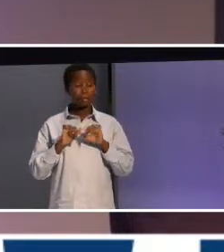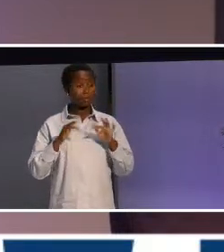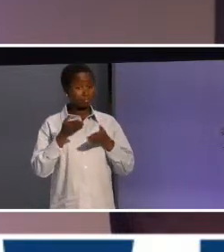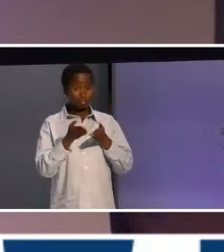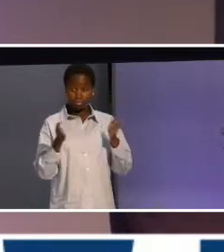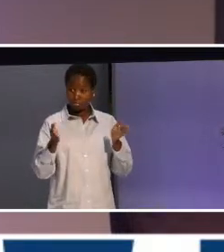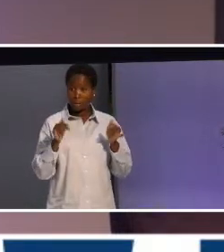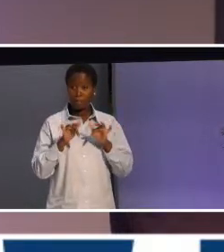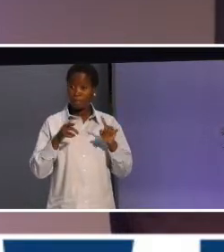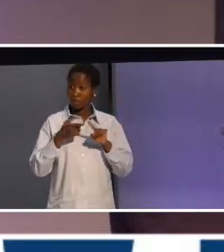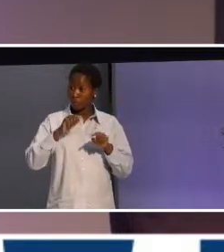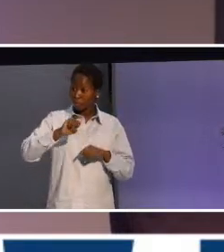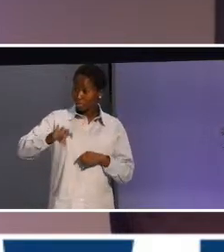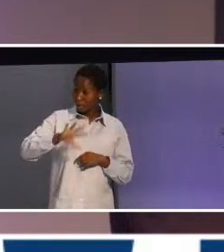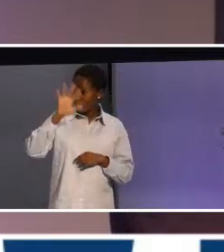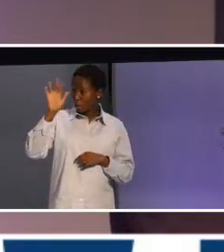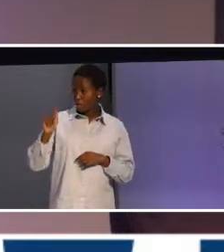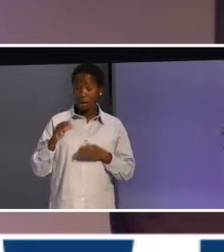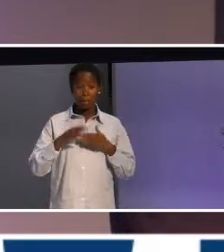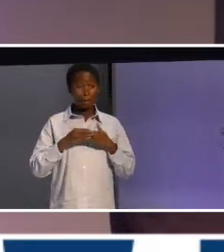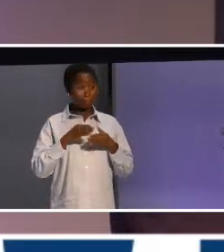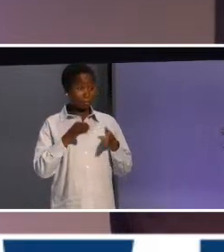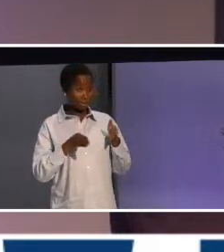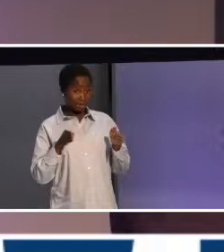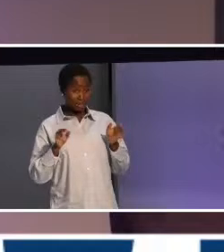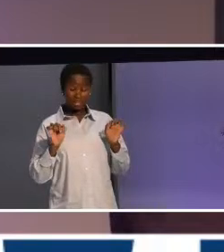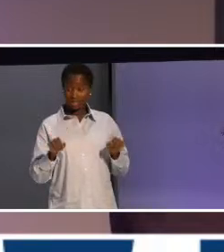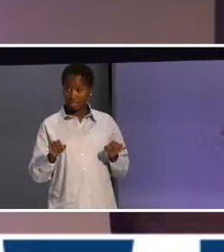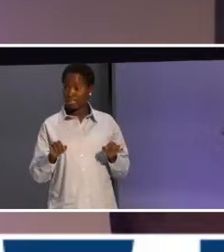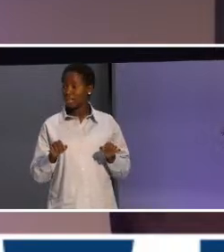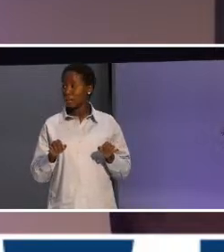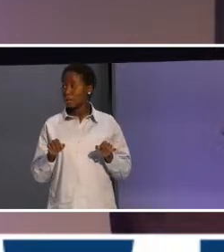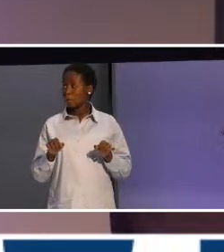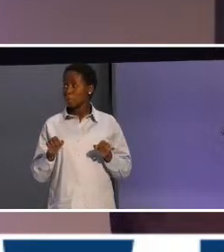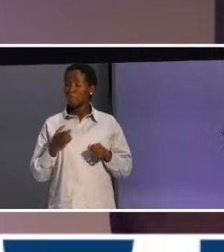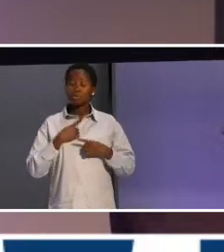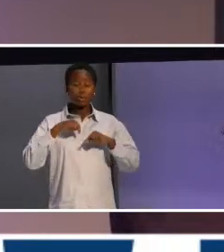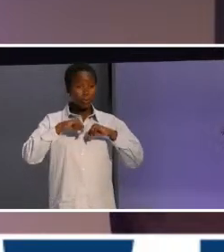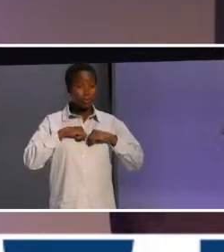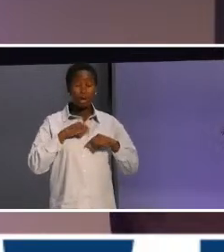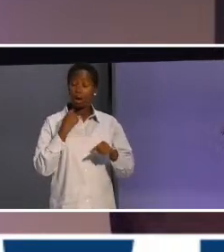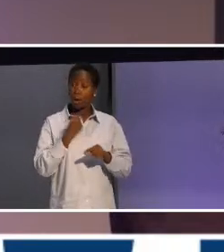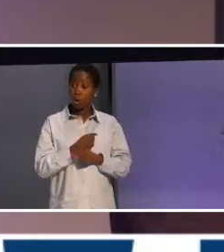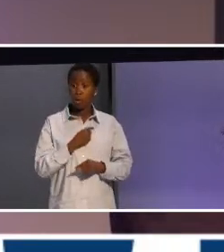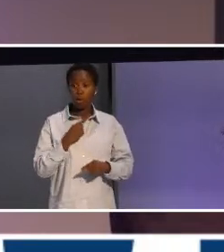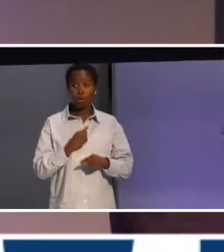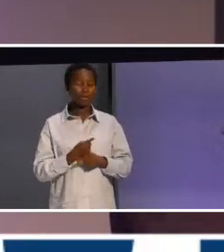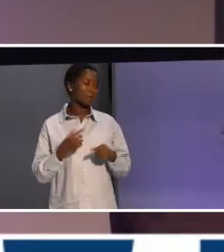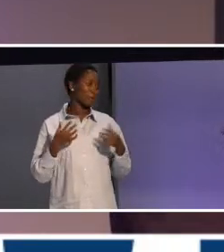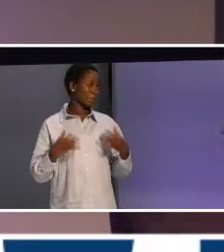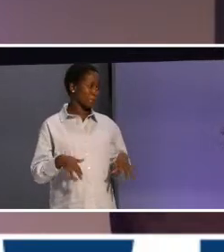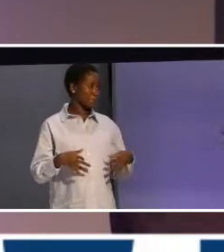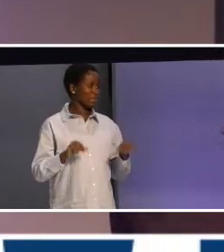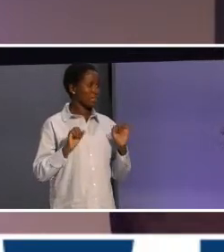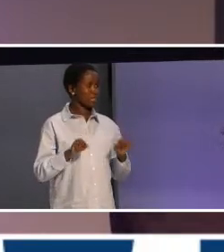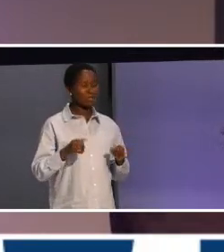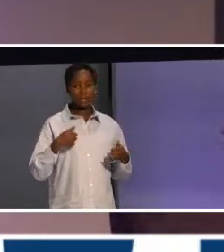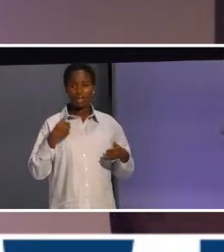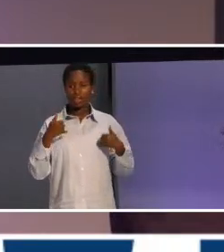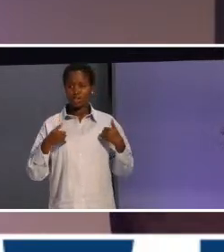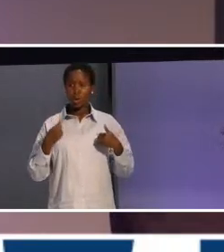the founding members of this apex organization. We have always visualized AWEB as a powerful